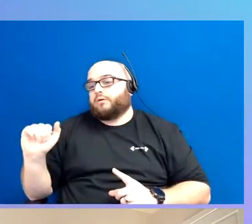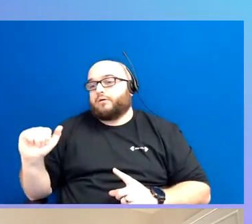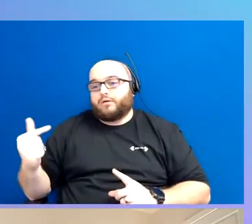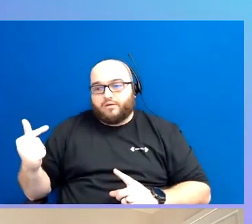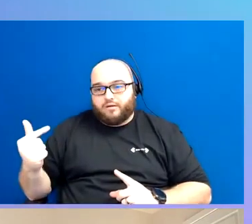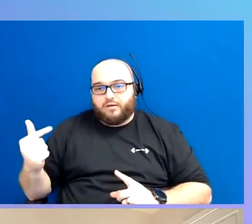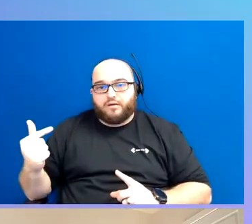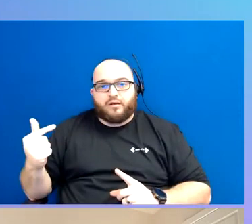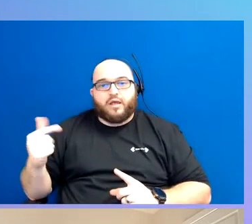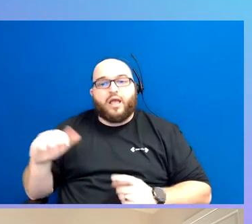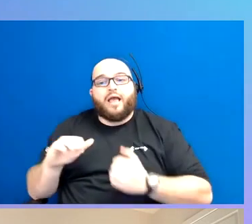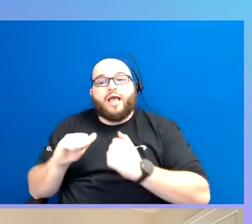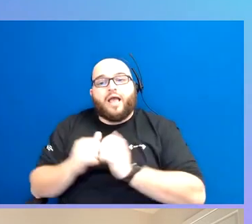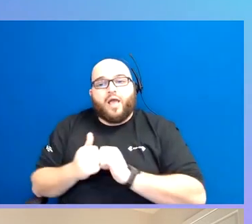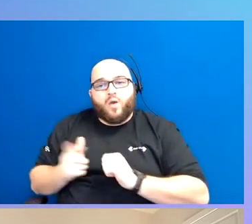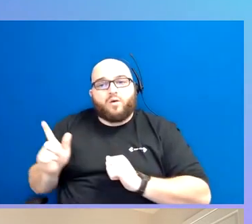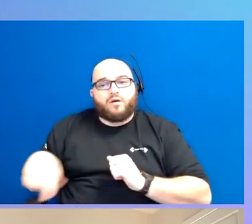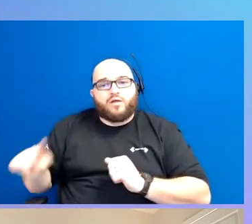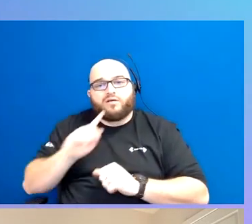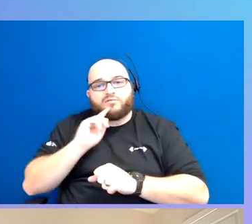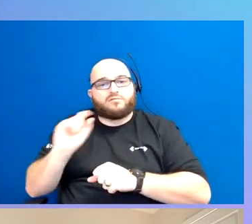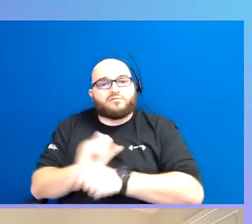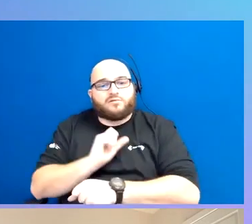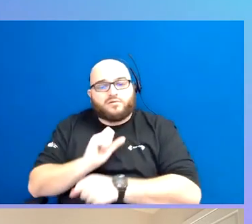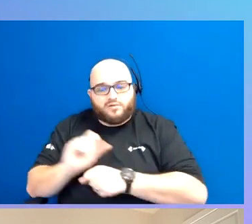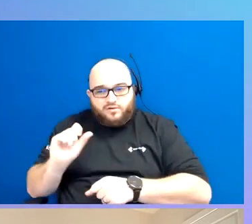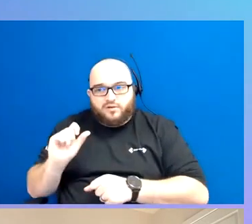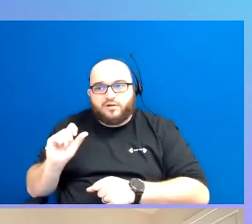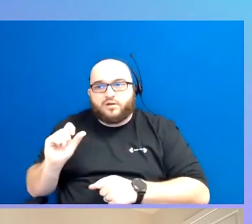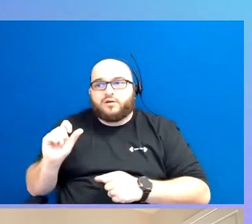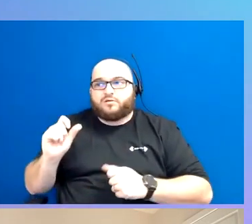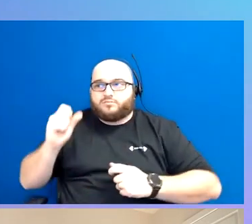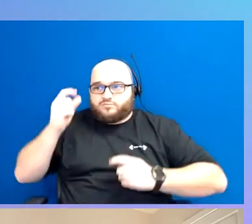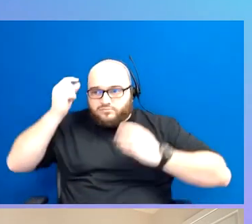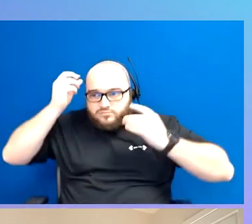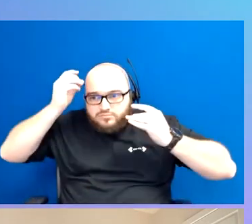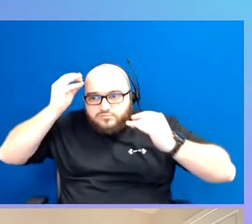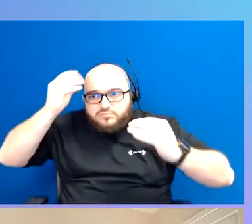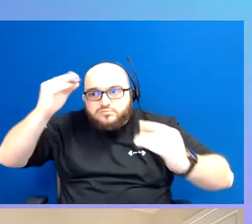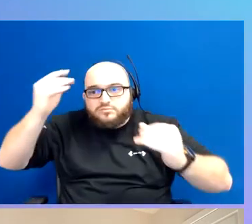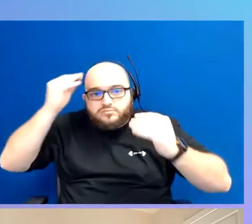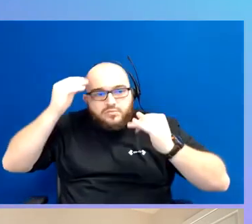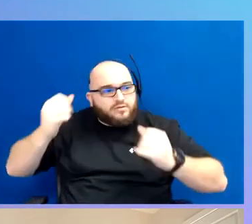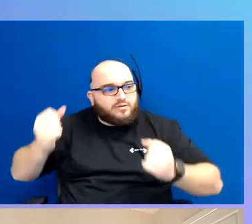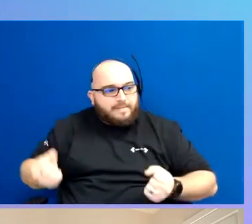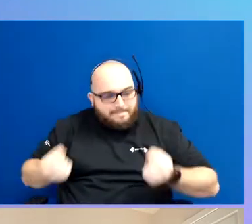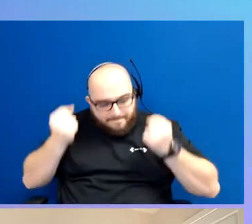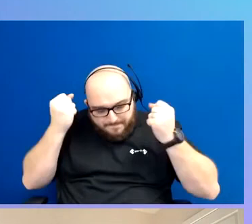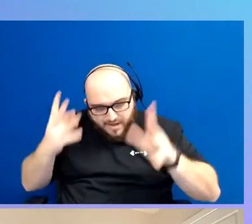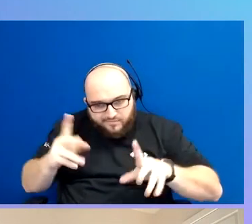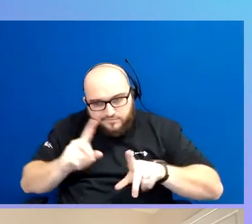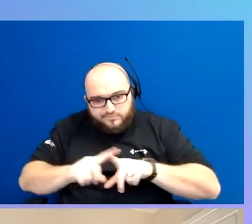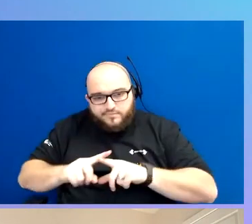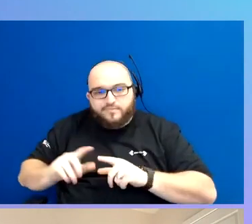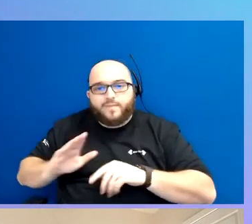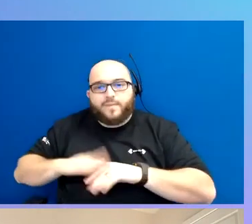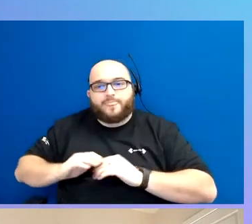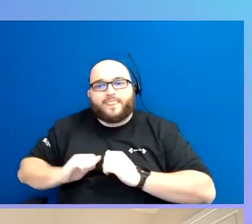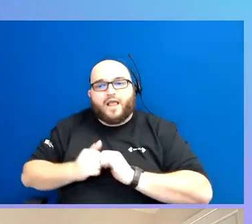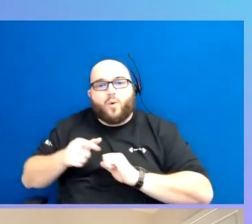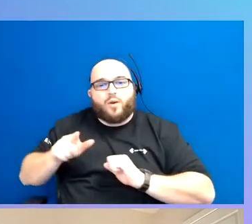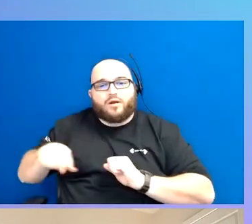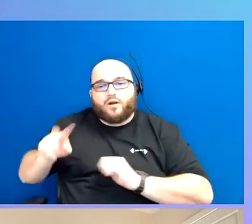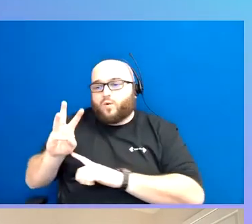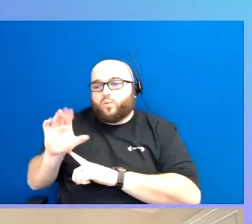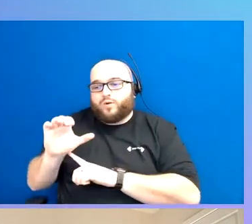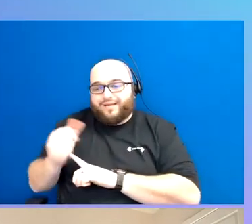WCAG has taken a lot of considerations of how on how to implement